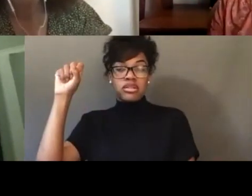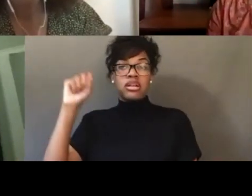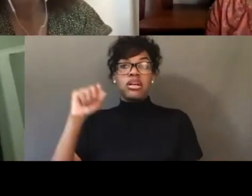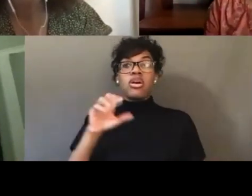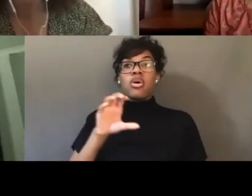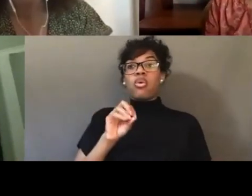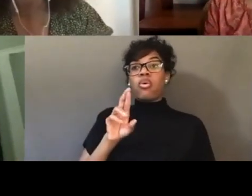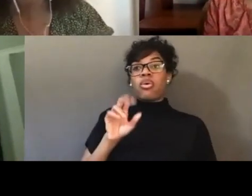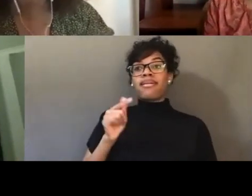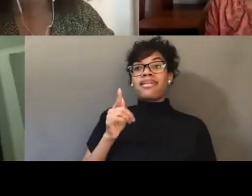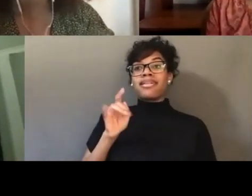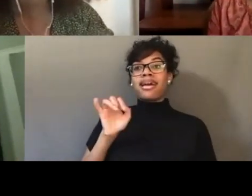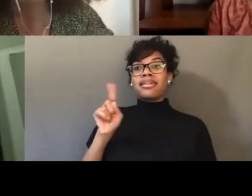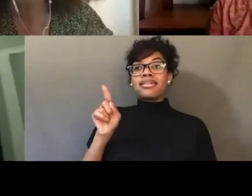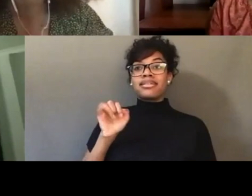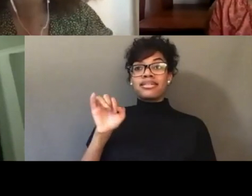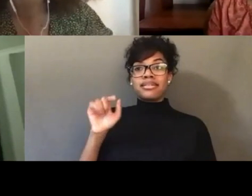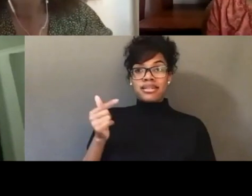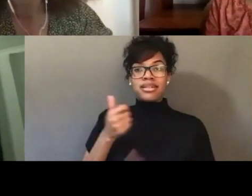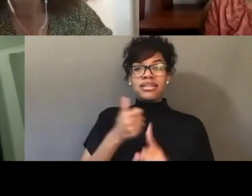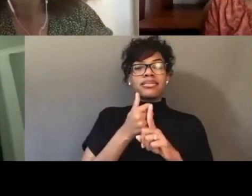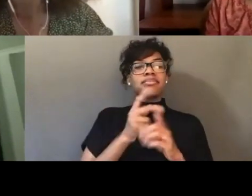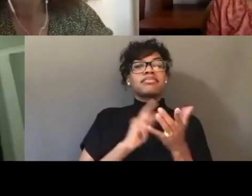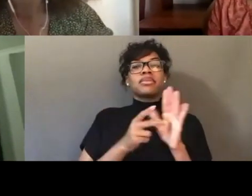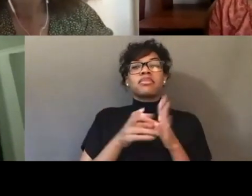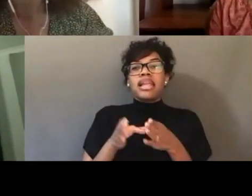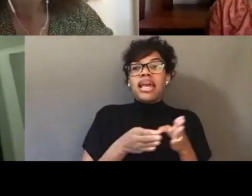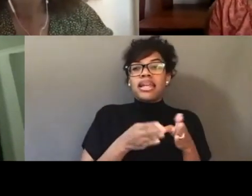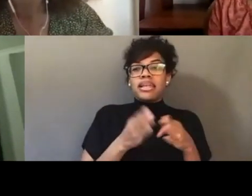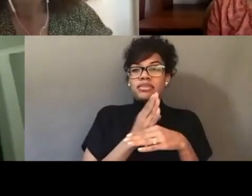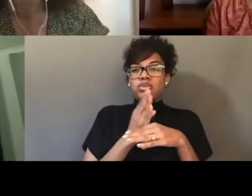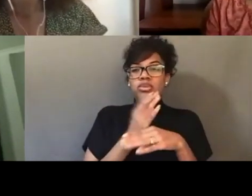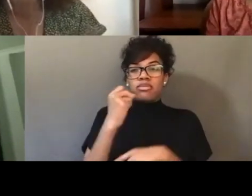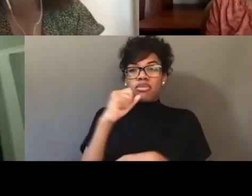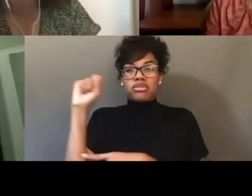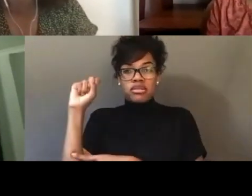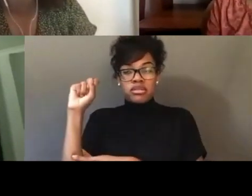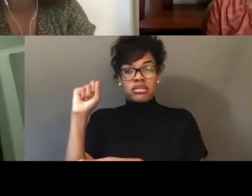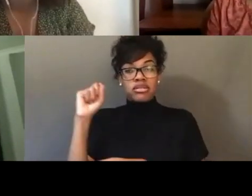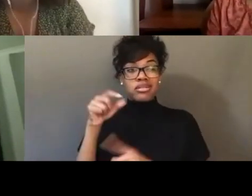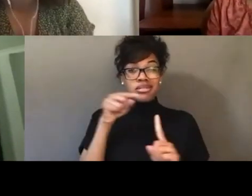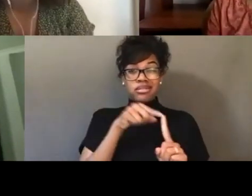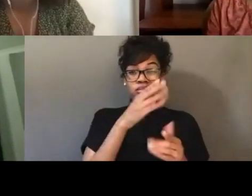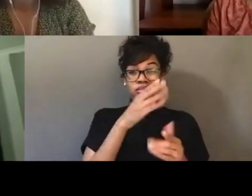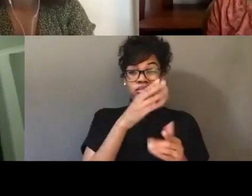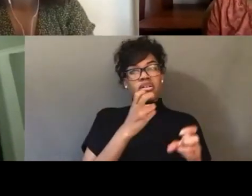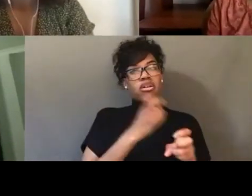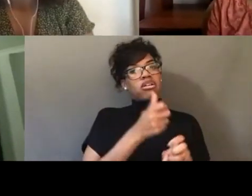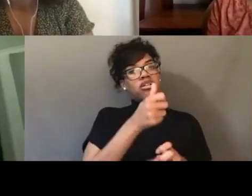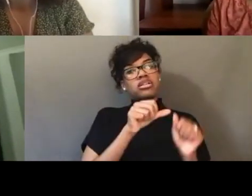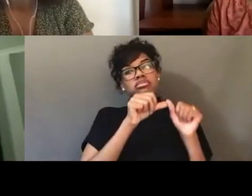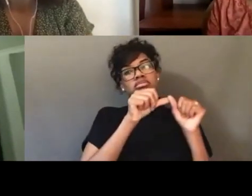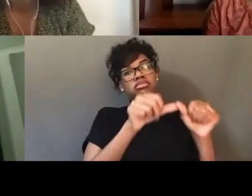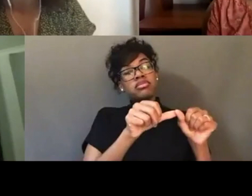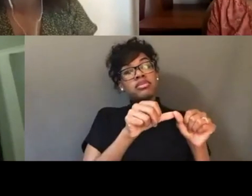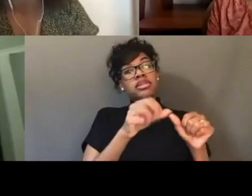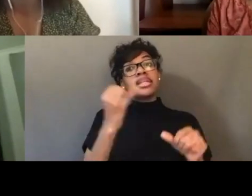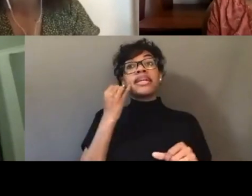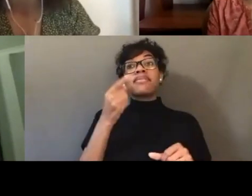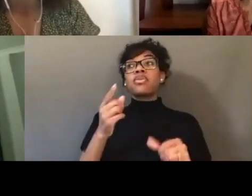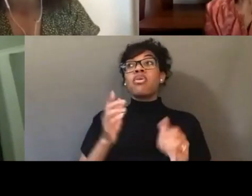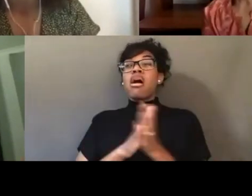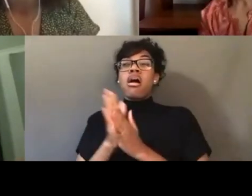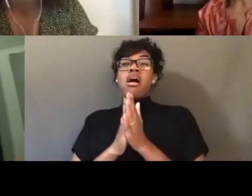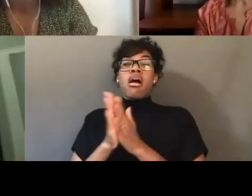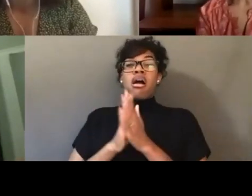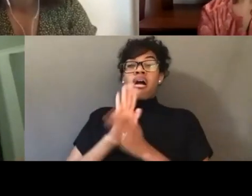protests. To be very real, it's a lot harder. It's a lot tougher to sustain. If all you have is the energy from the protest and that's